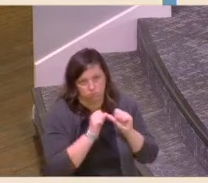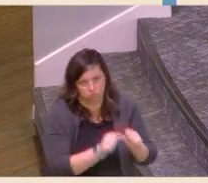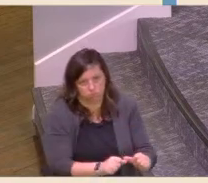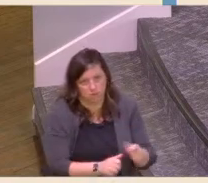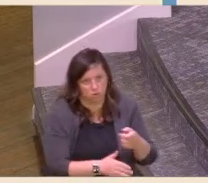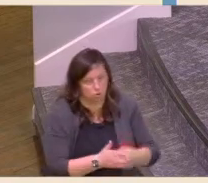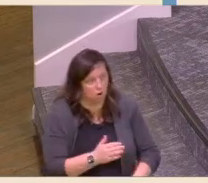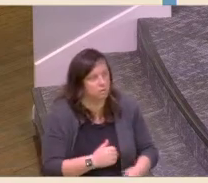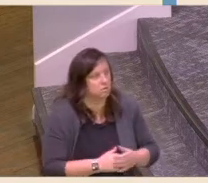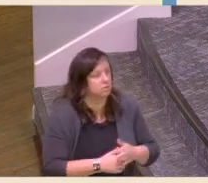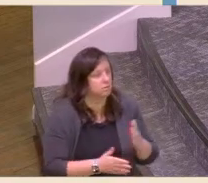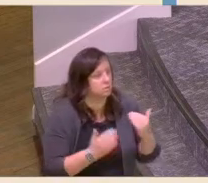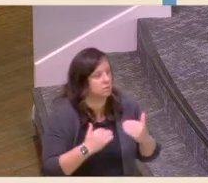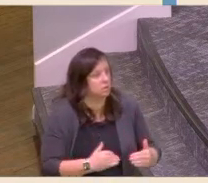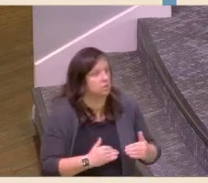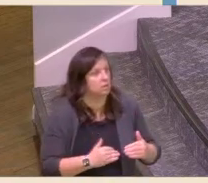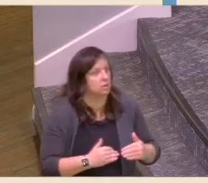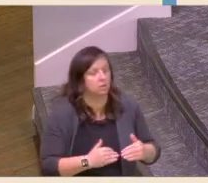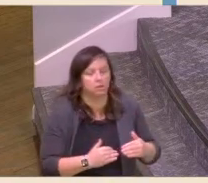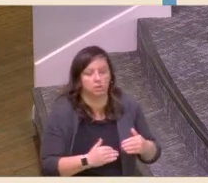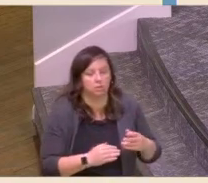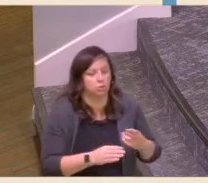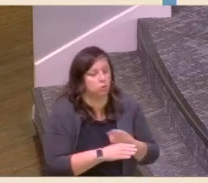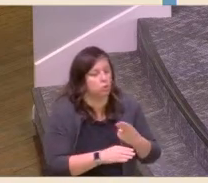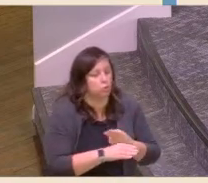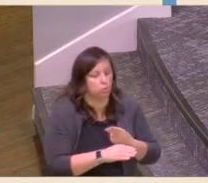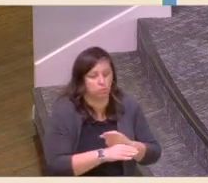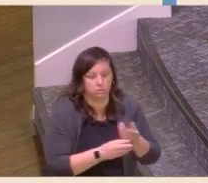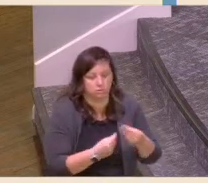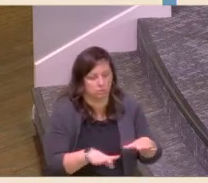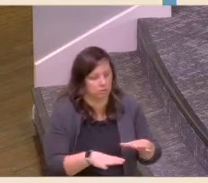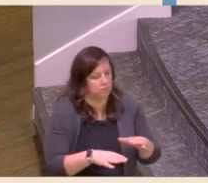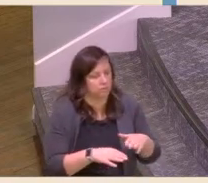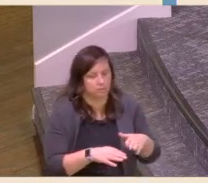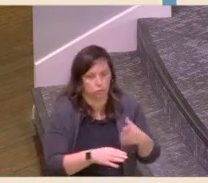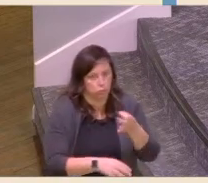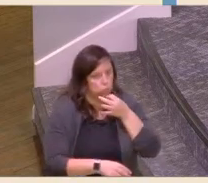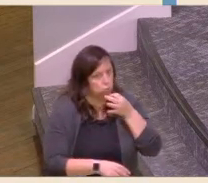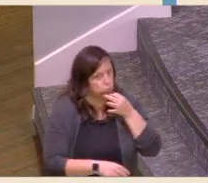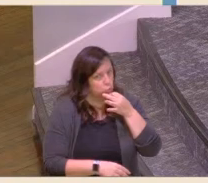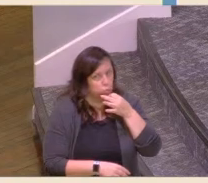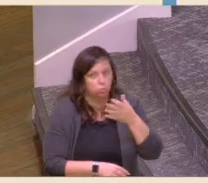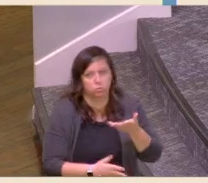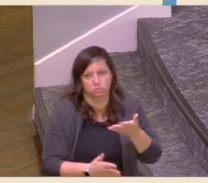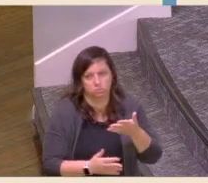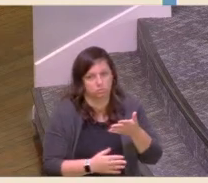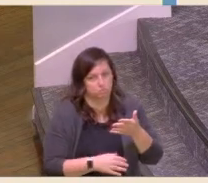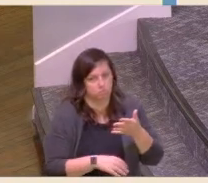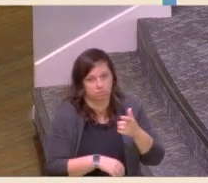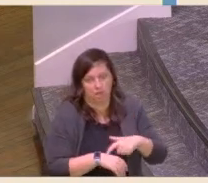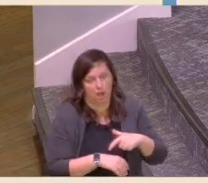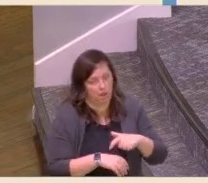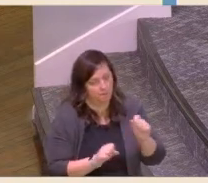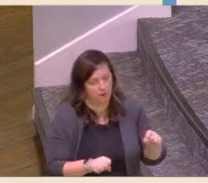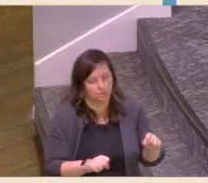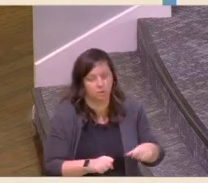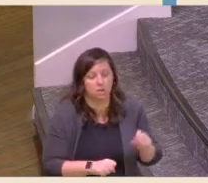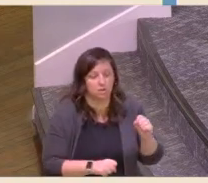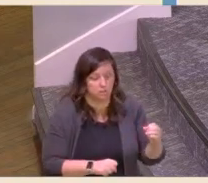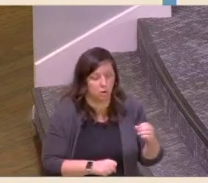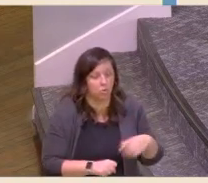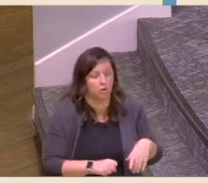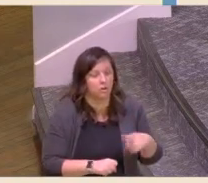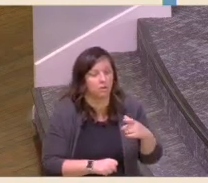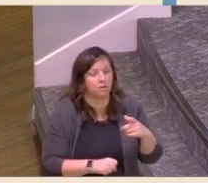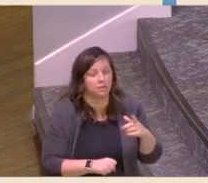to use in the shortest time frame possible. So while it is important, at least more important, to have a decision made before the